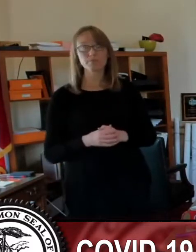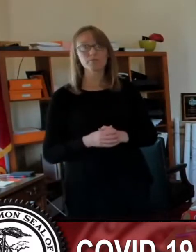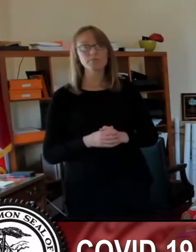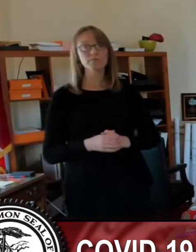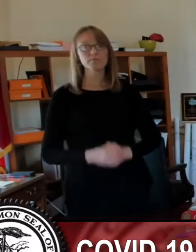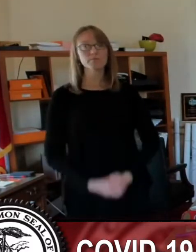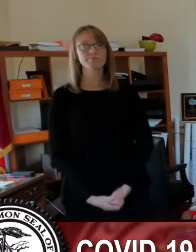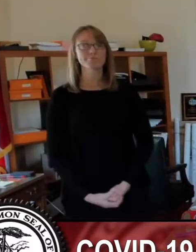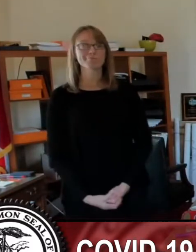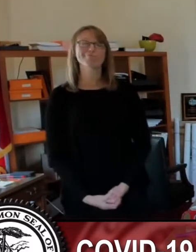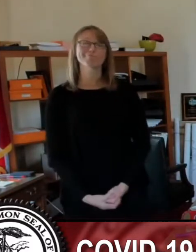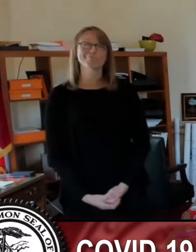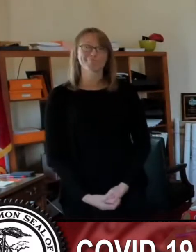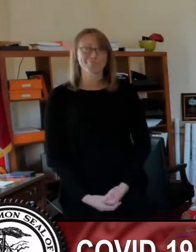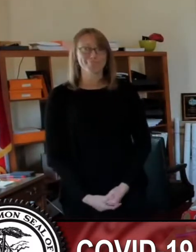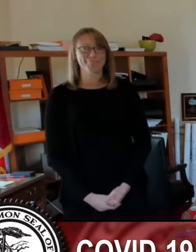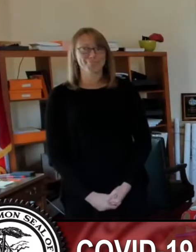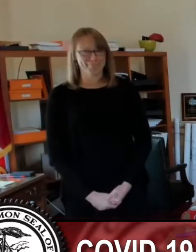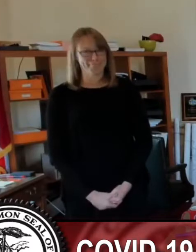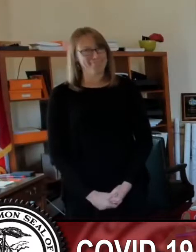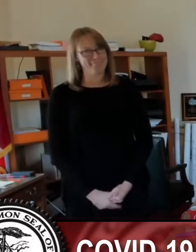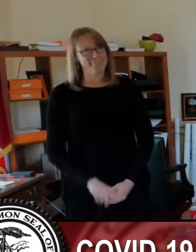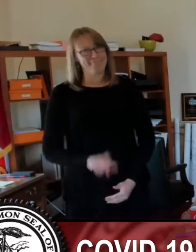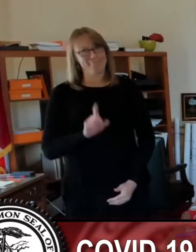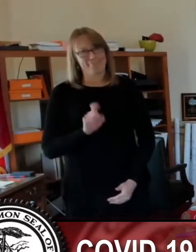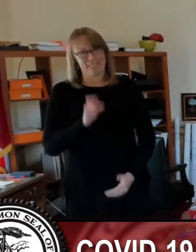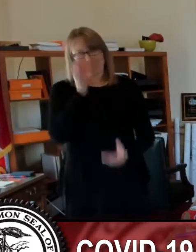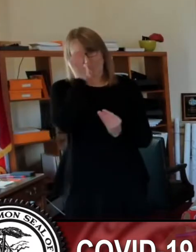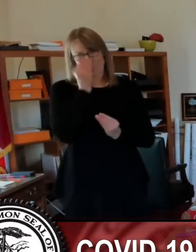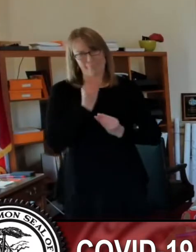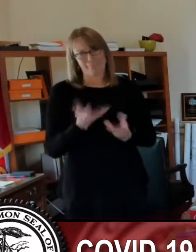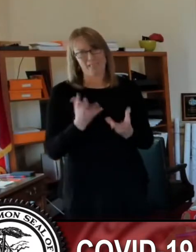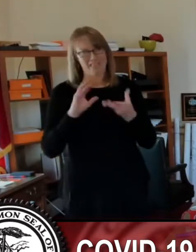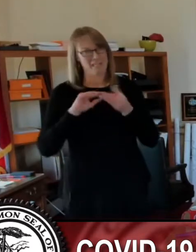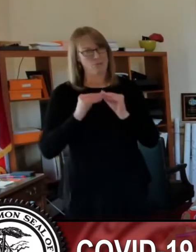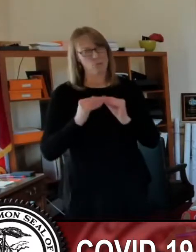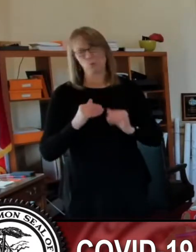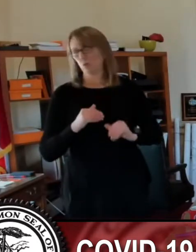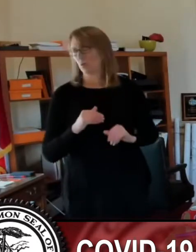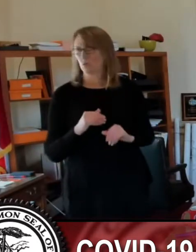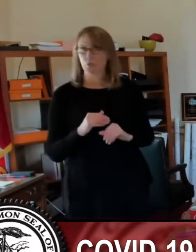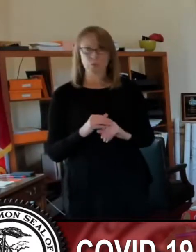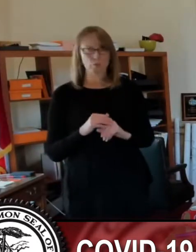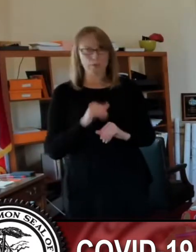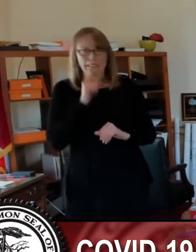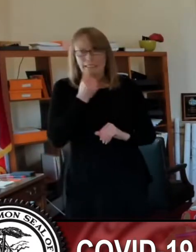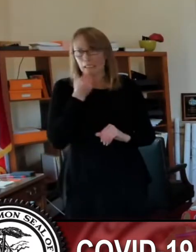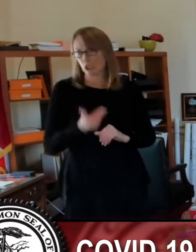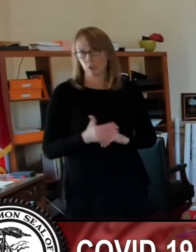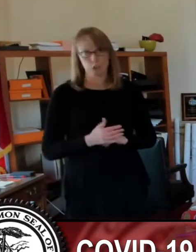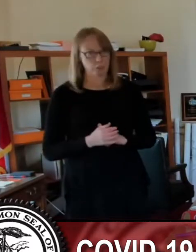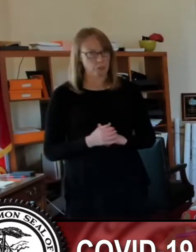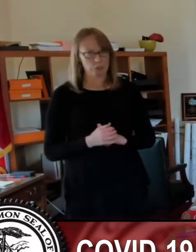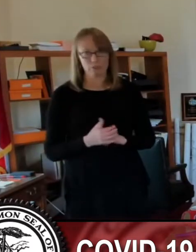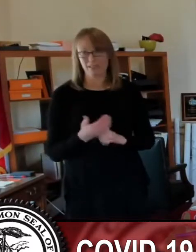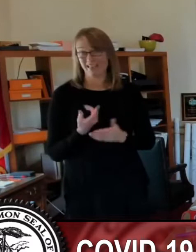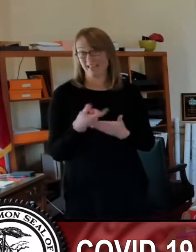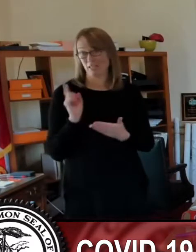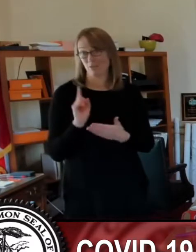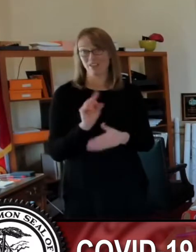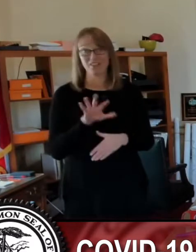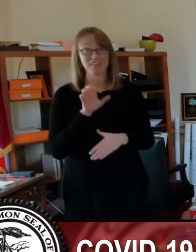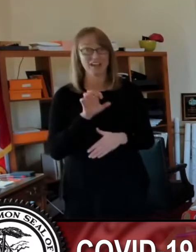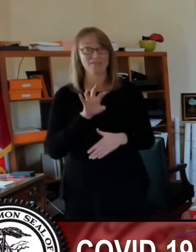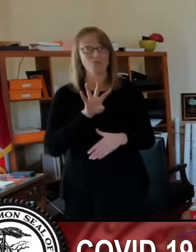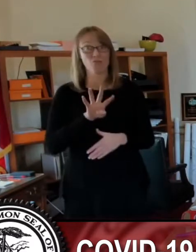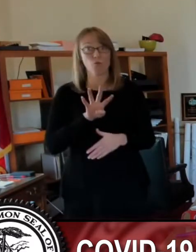I have to tell you, our numbers are really not good. Last week we had 504 new